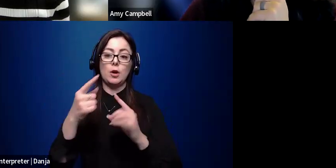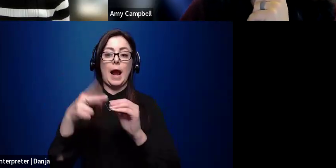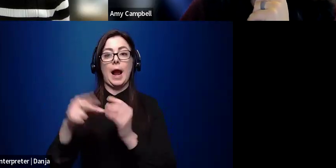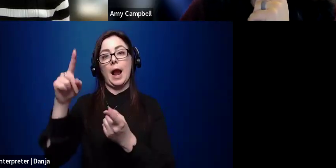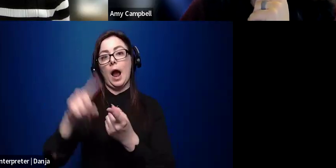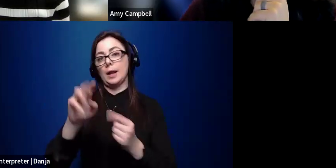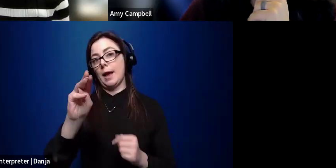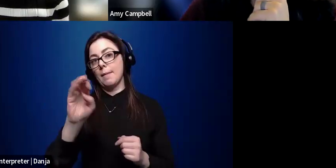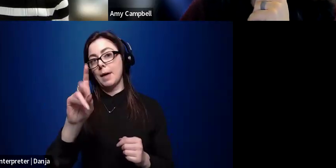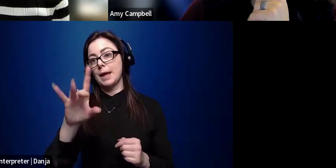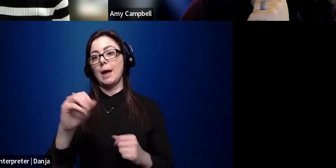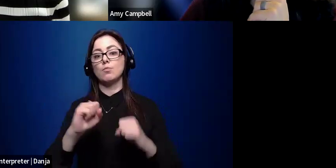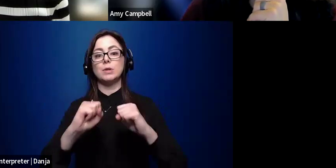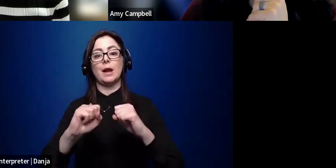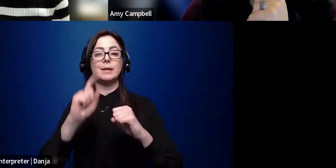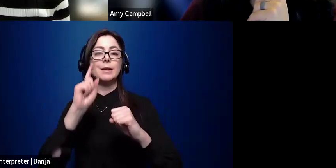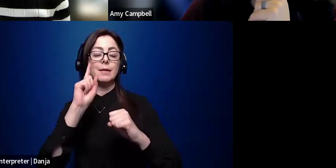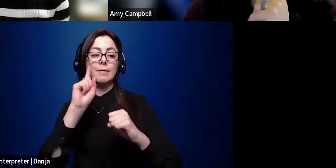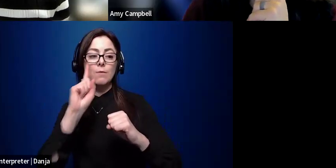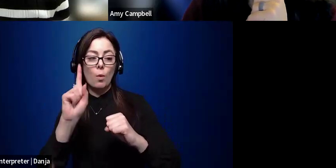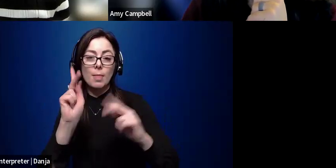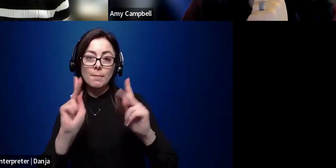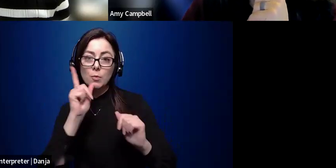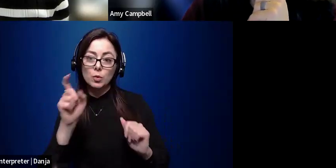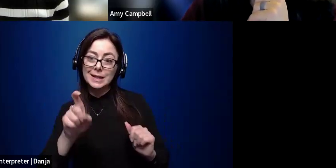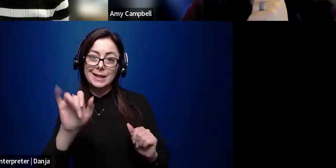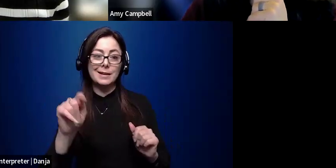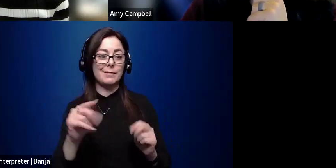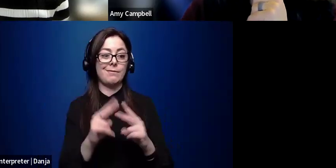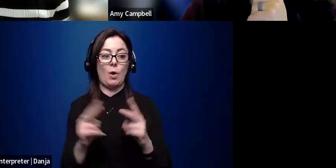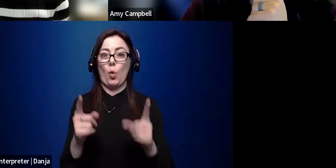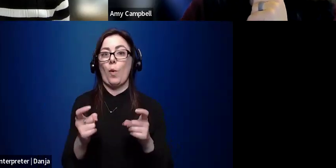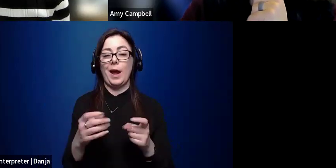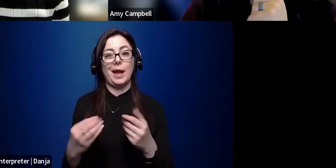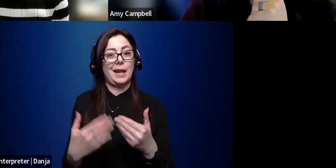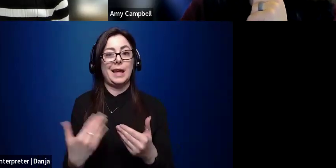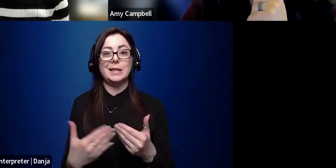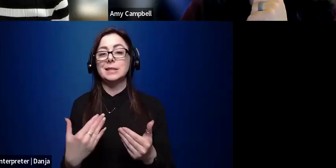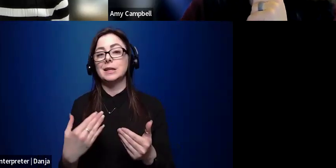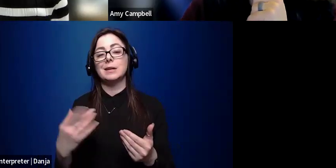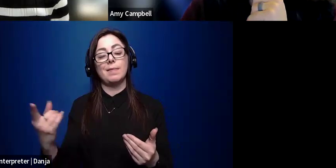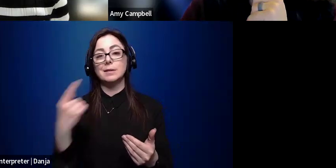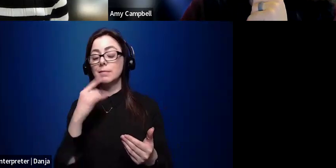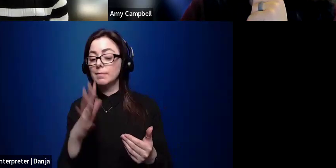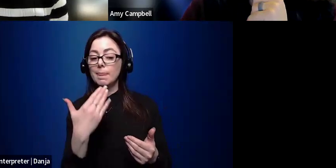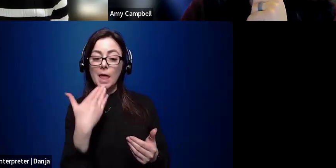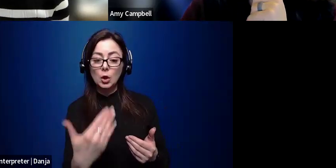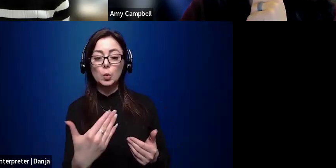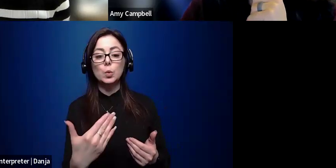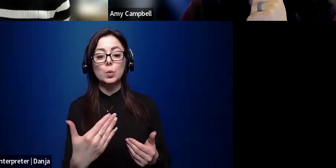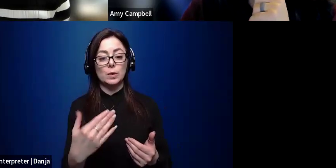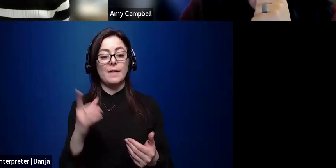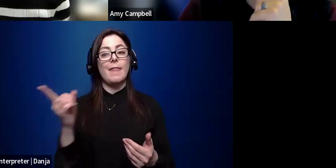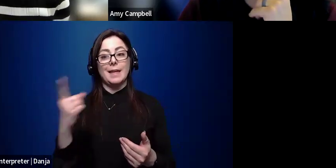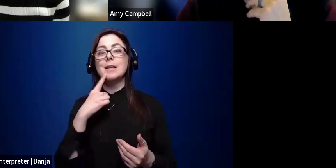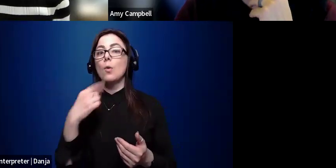protect it for the people who need it. It was very quick and easy. They said, thank you. We're getting some calls, which is